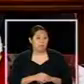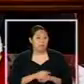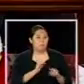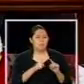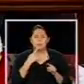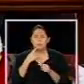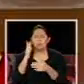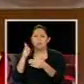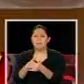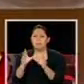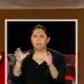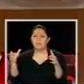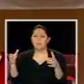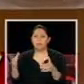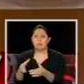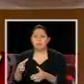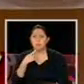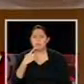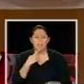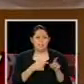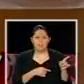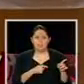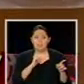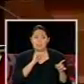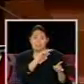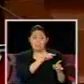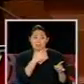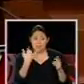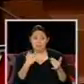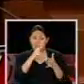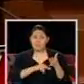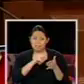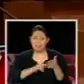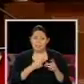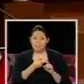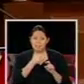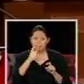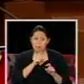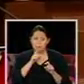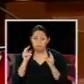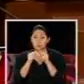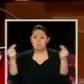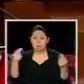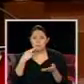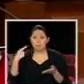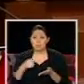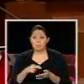newspaper report, hearsay, Your Honor. Your Honor, he has already testified,